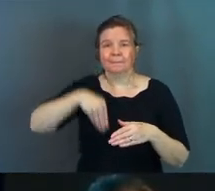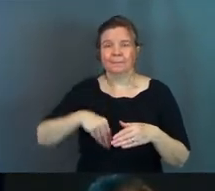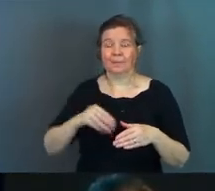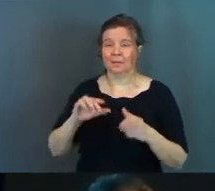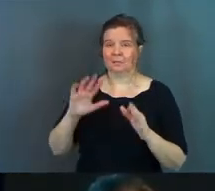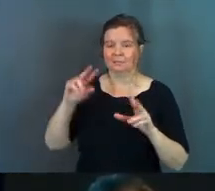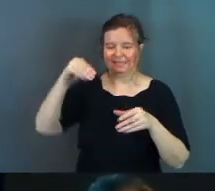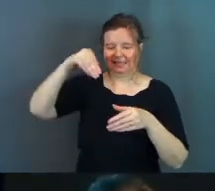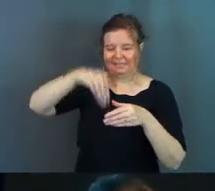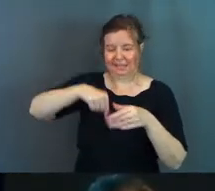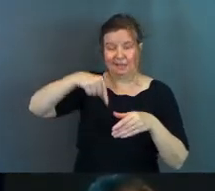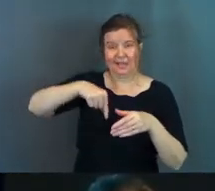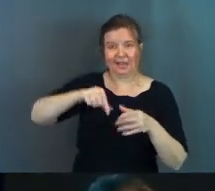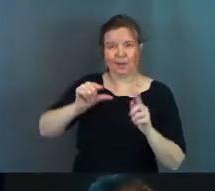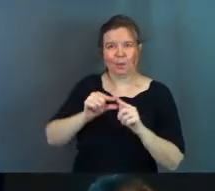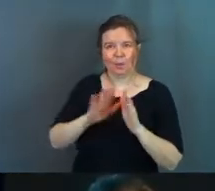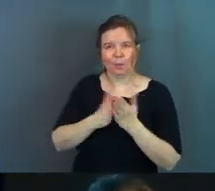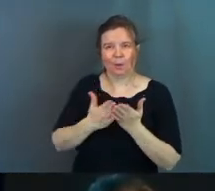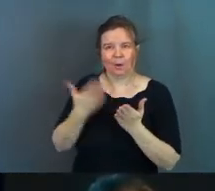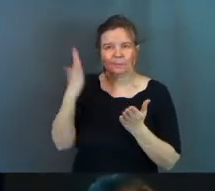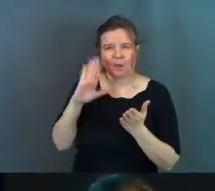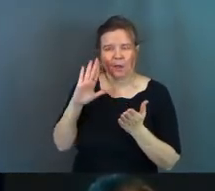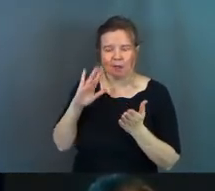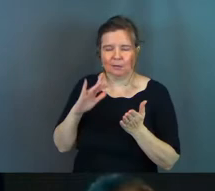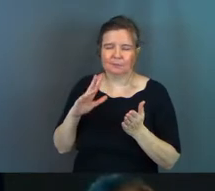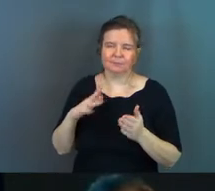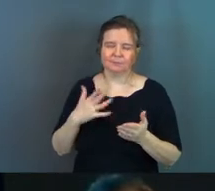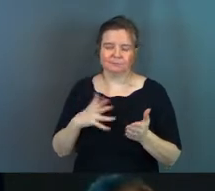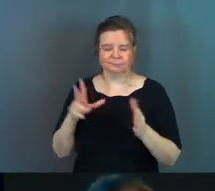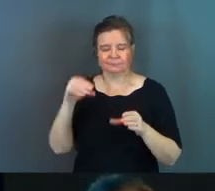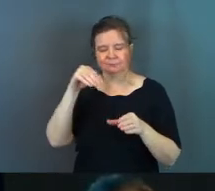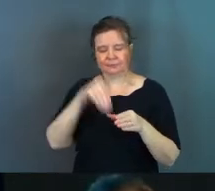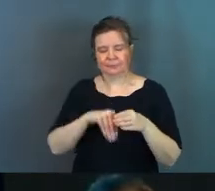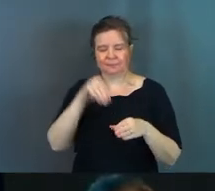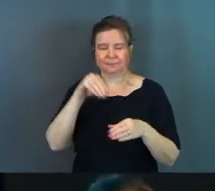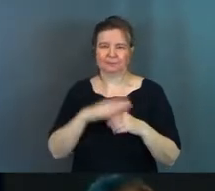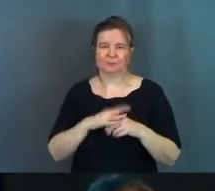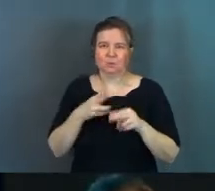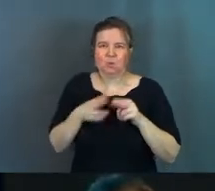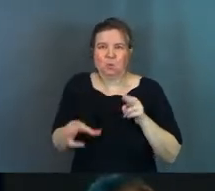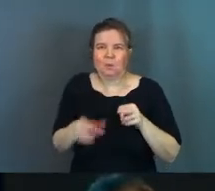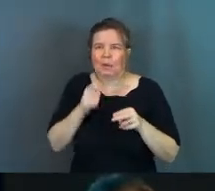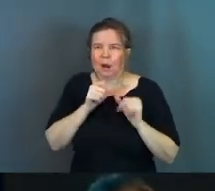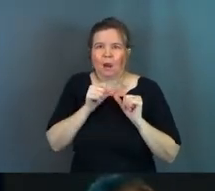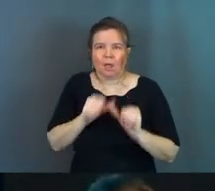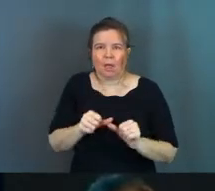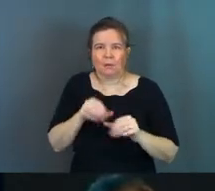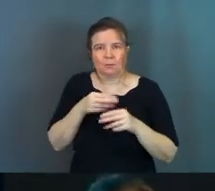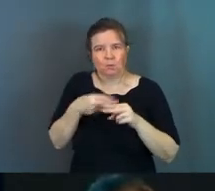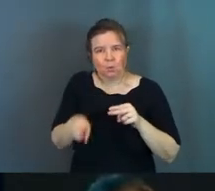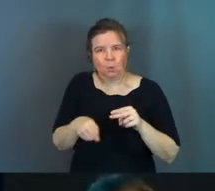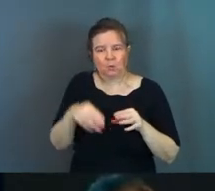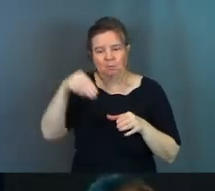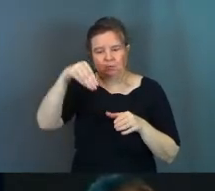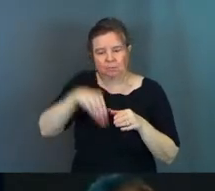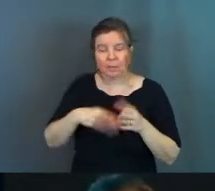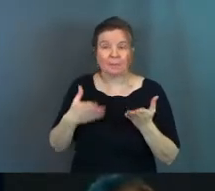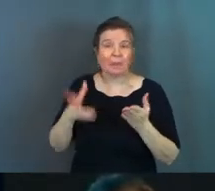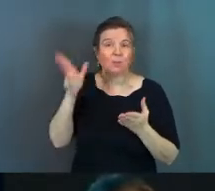the Word of God. And we might listen to some Christian radio and dip a little bit more.